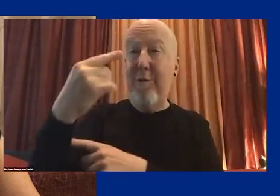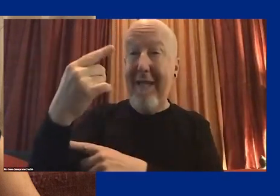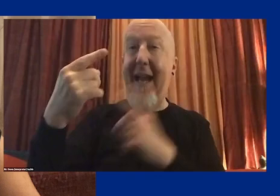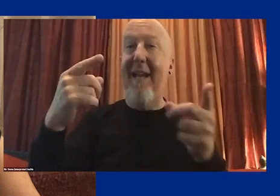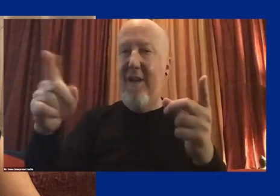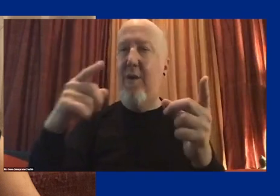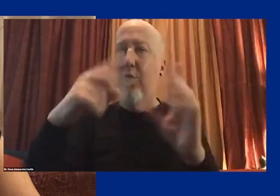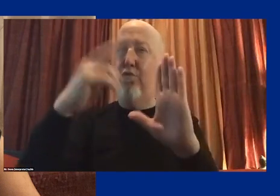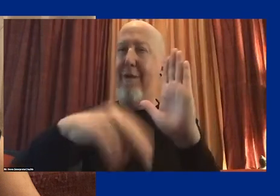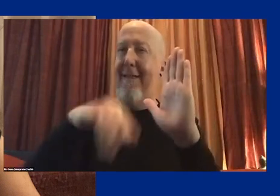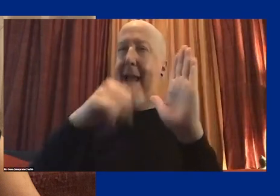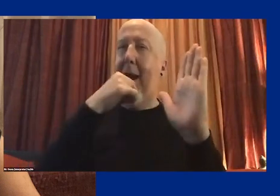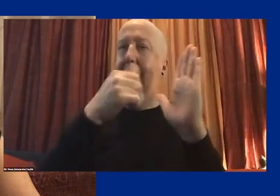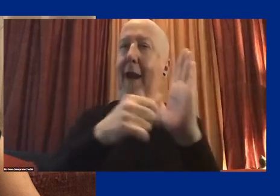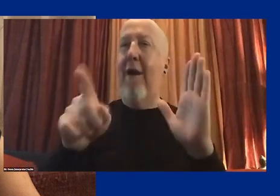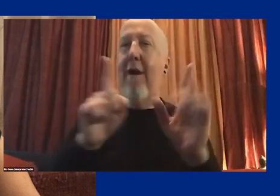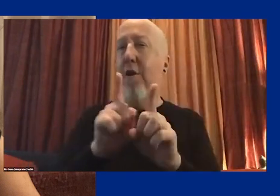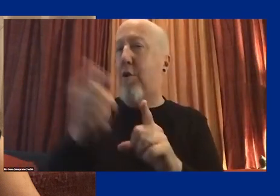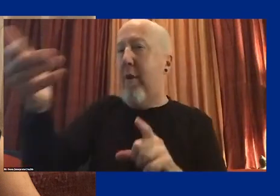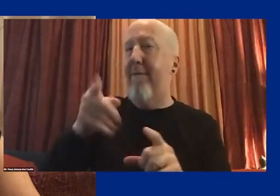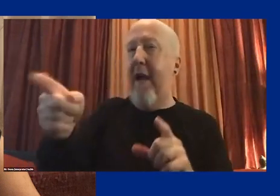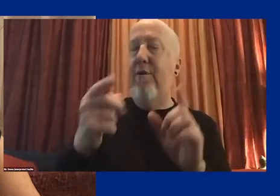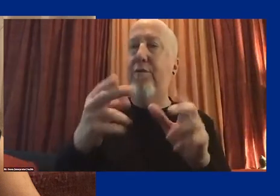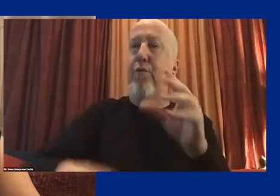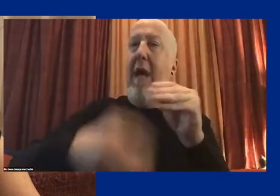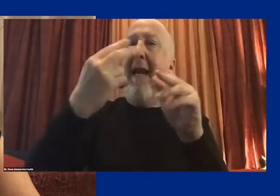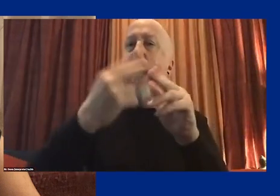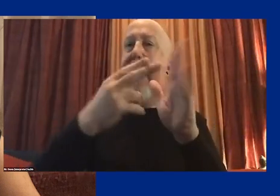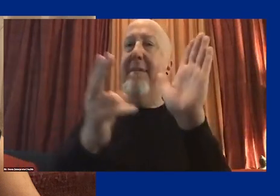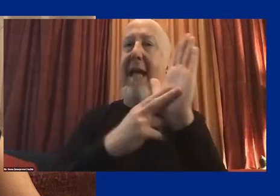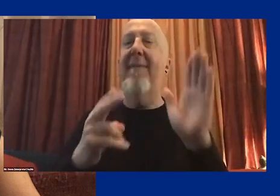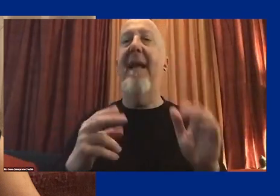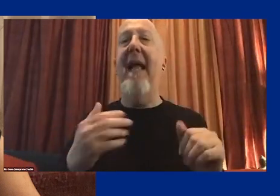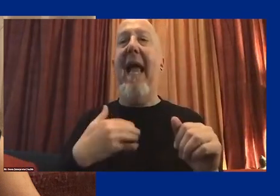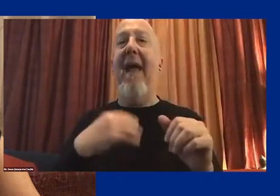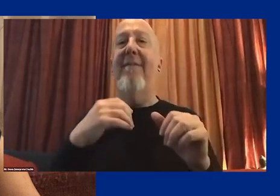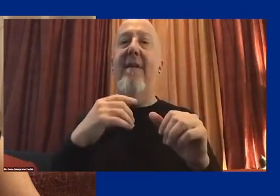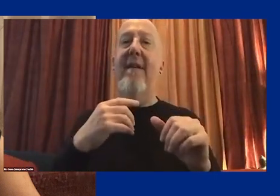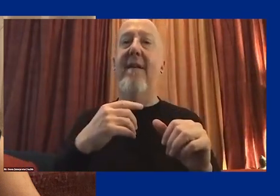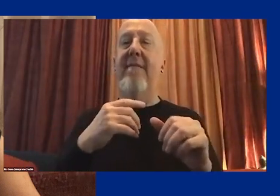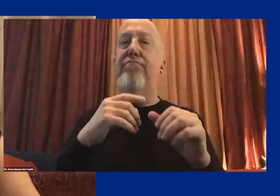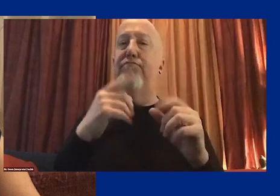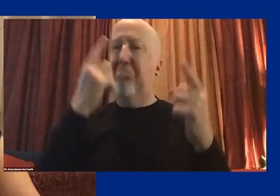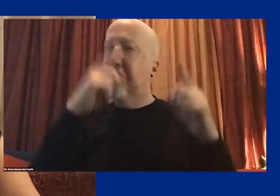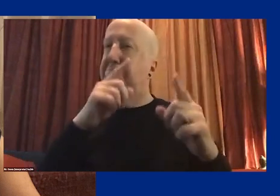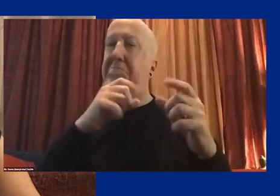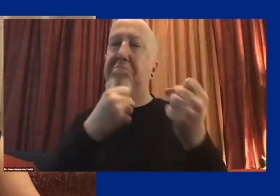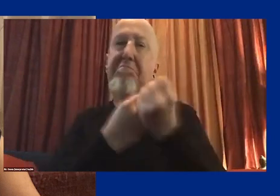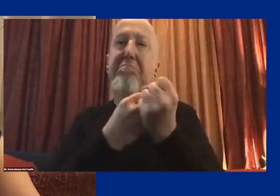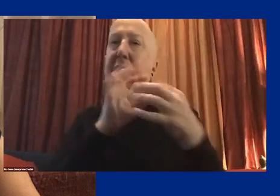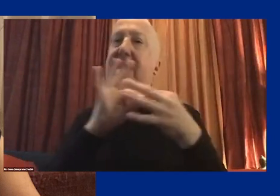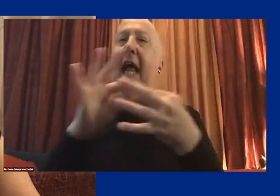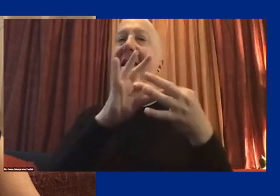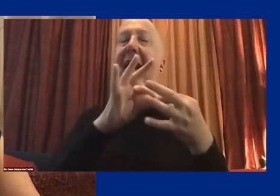you to sign that. We have solidarity selfies to let people know what we think about